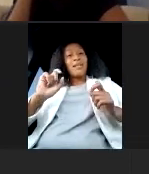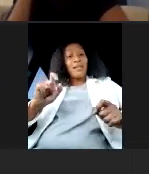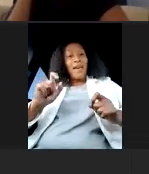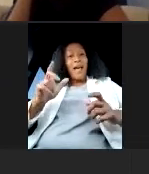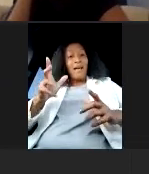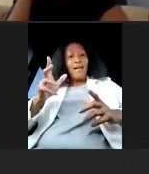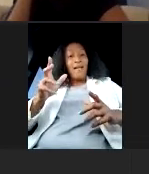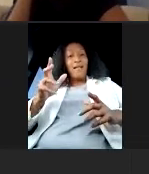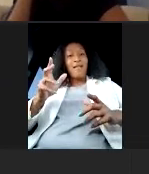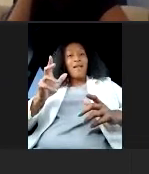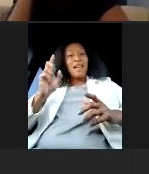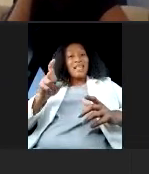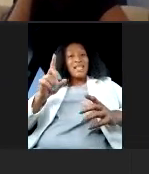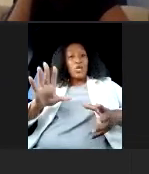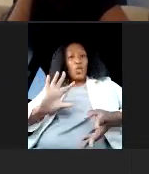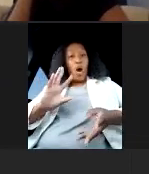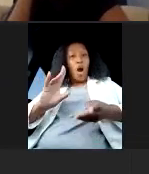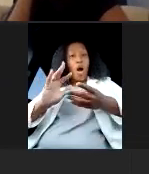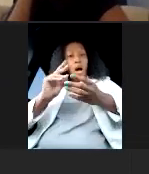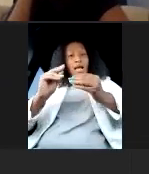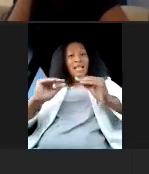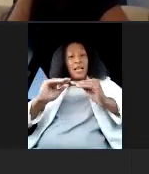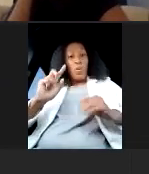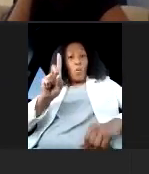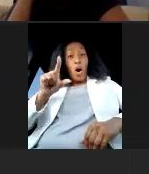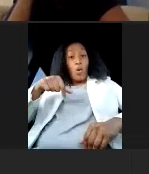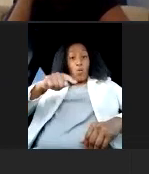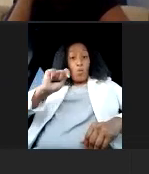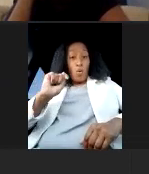book or, like in an